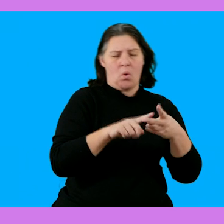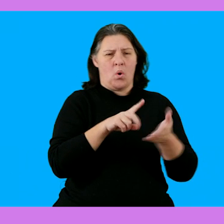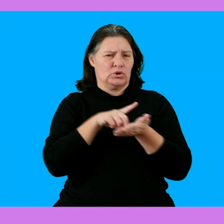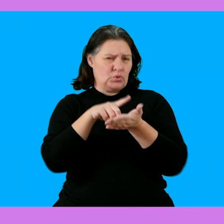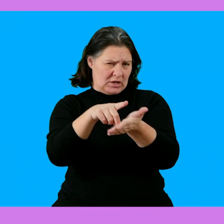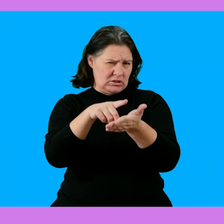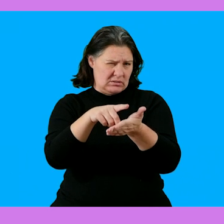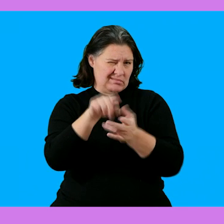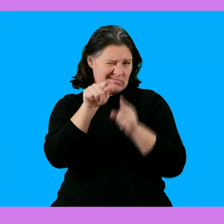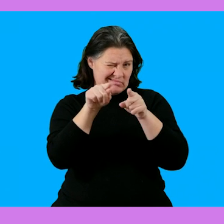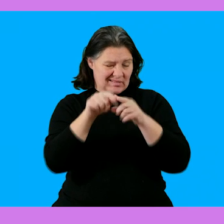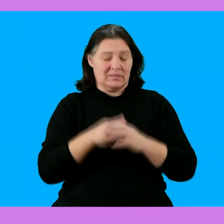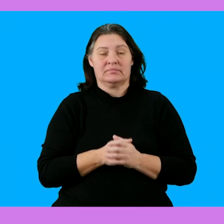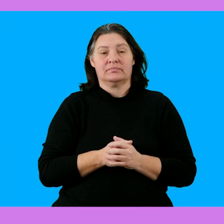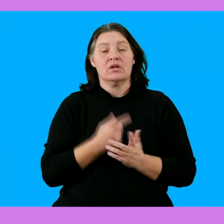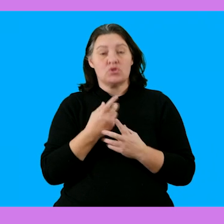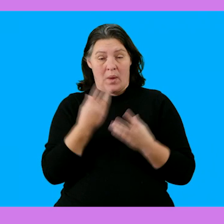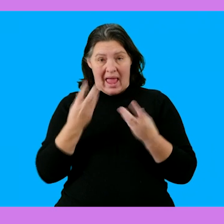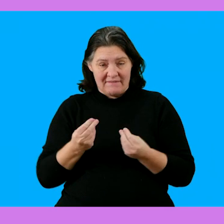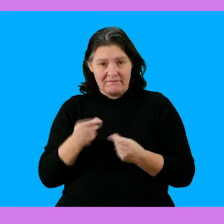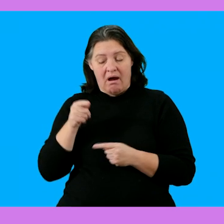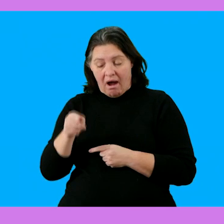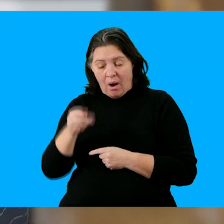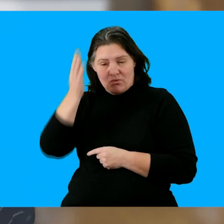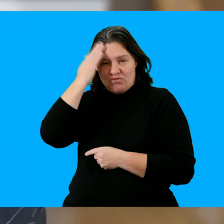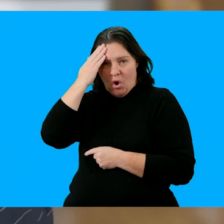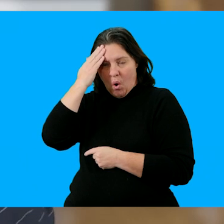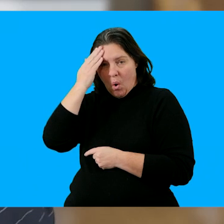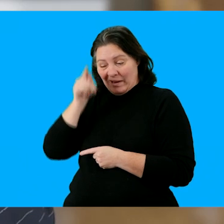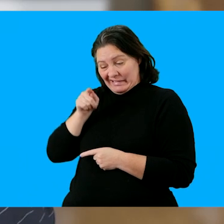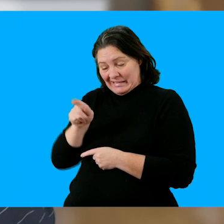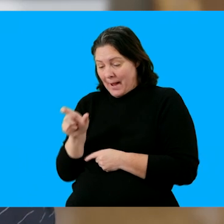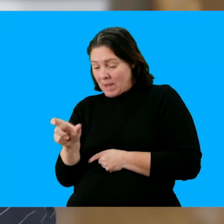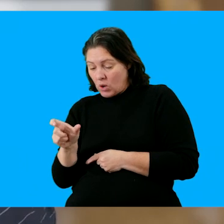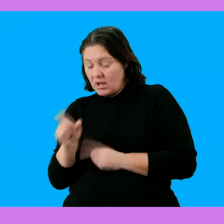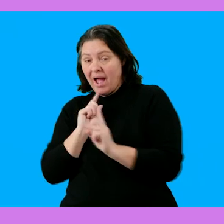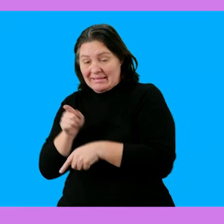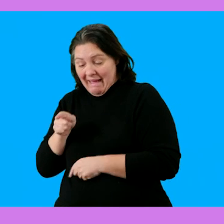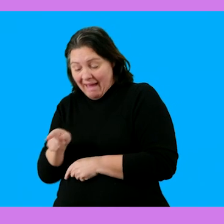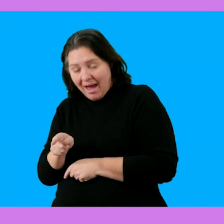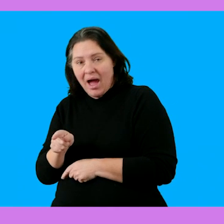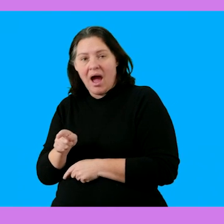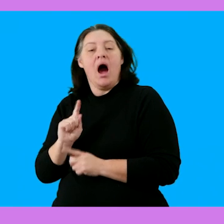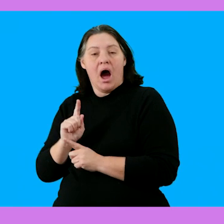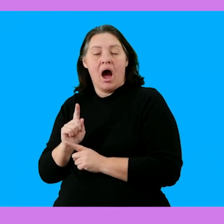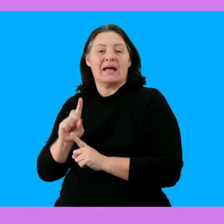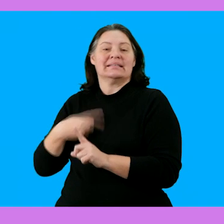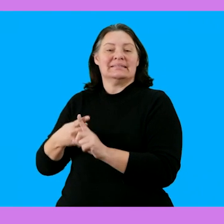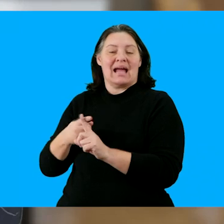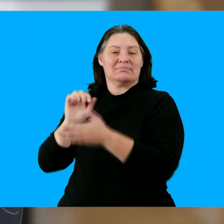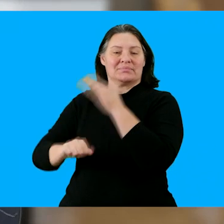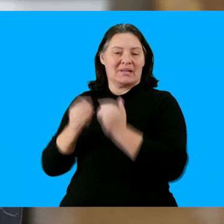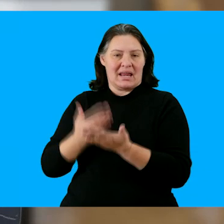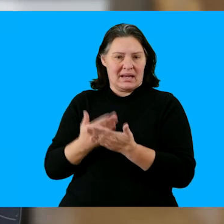donation. Right? So as soon as we have our taxable income, right, we will look at the tax threshold. And why is this so